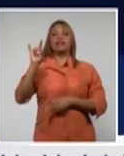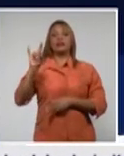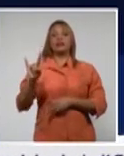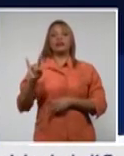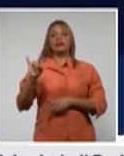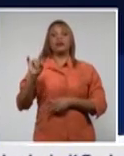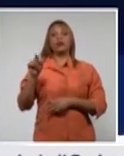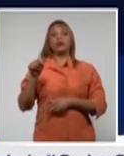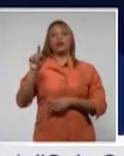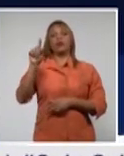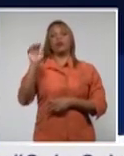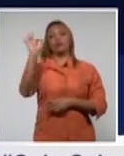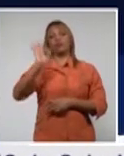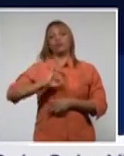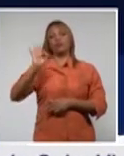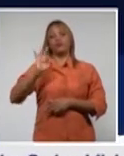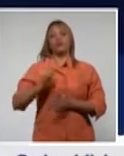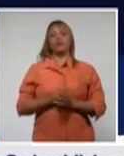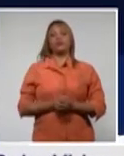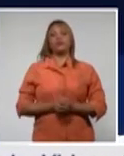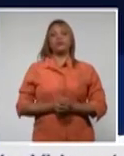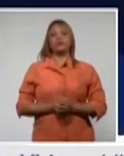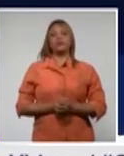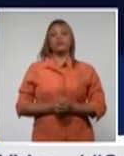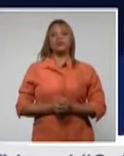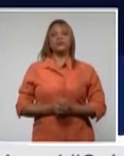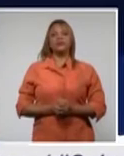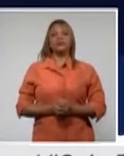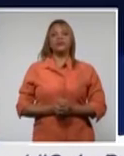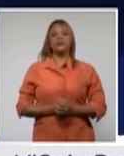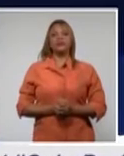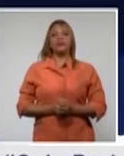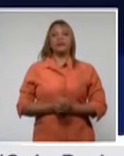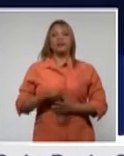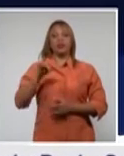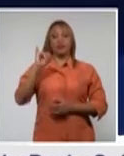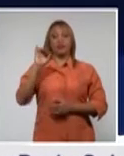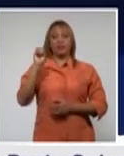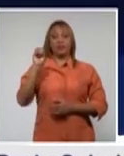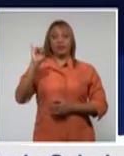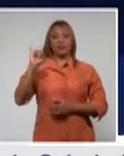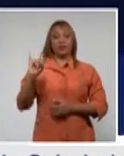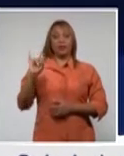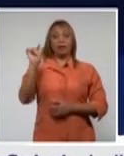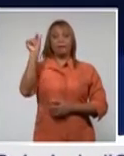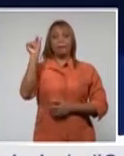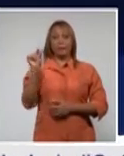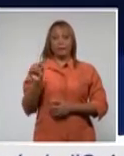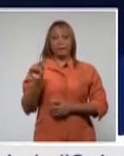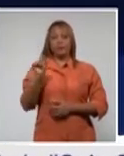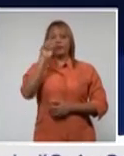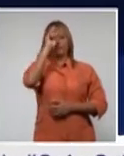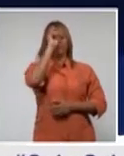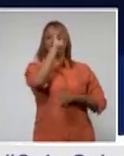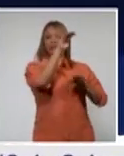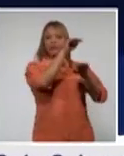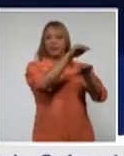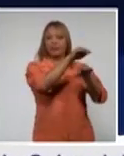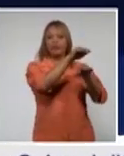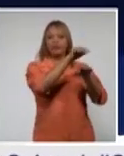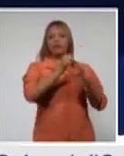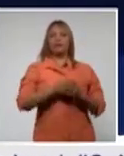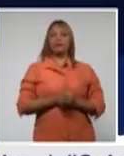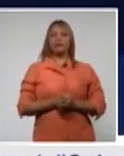79.1% of all confirmed cases in Cuba, have recovered from the virus. Of the